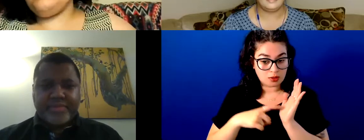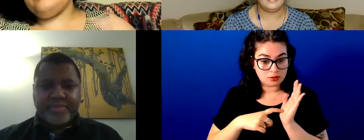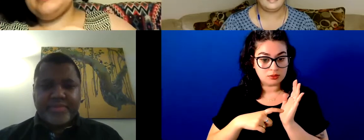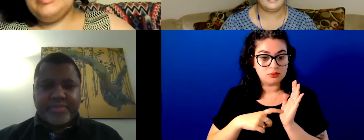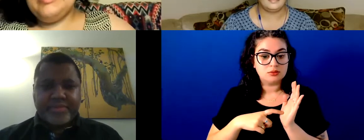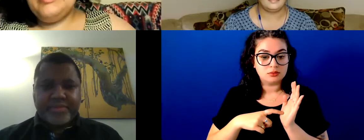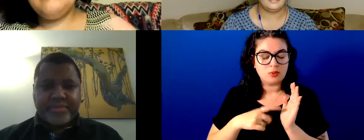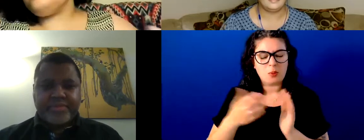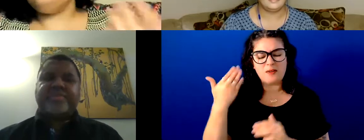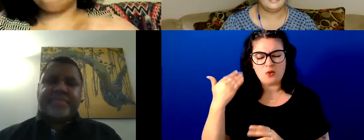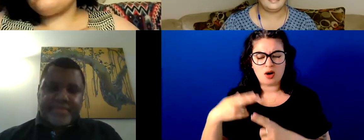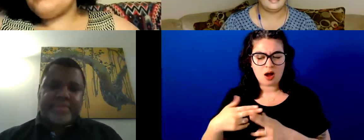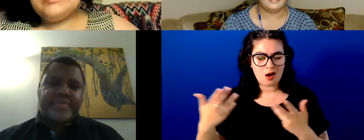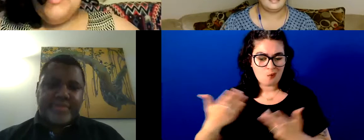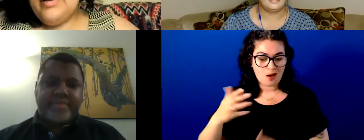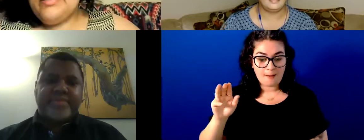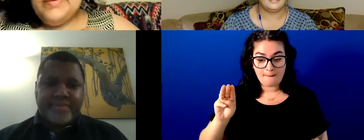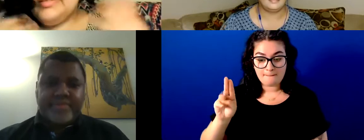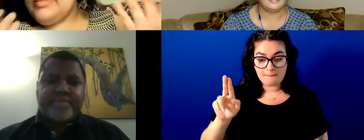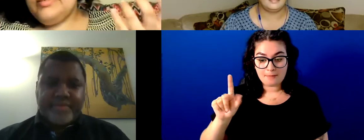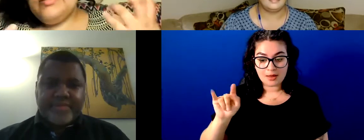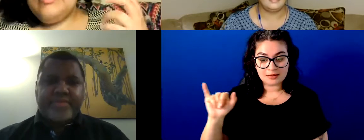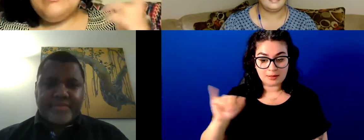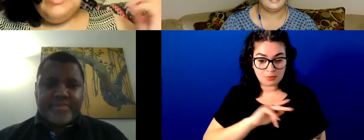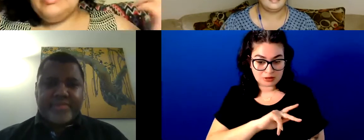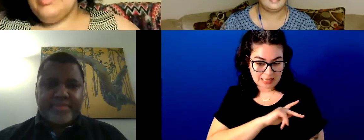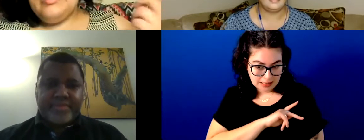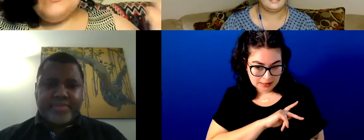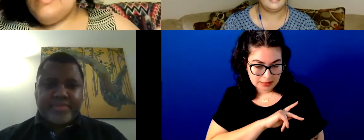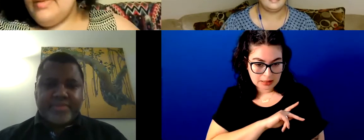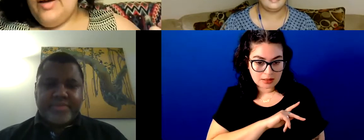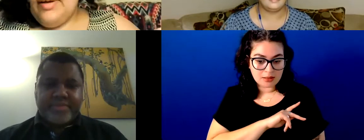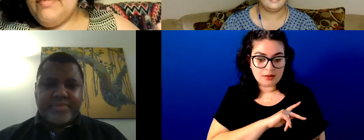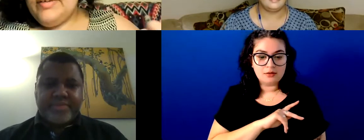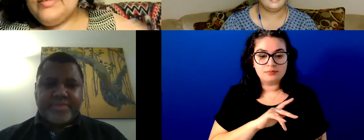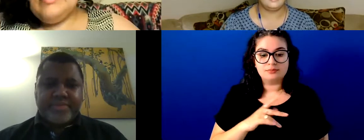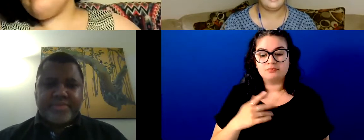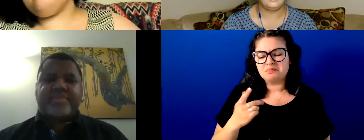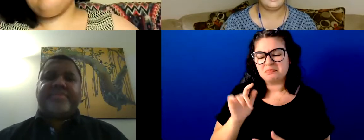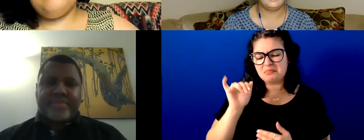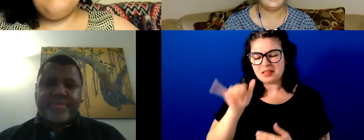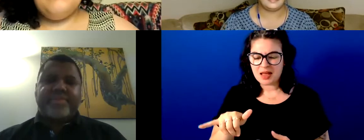which was multi-personality, because personally it better explains in a title how I feel.